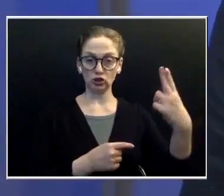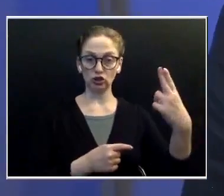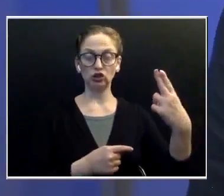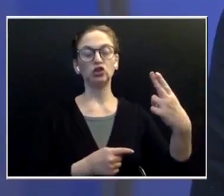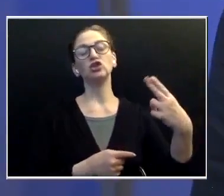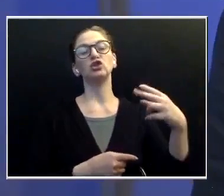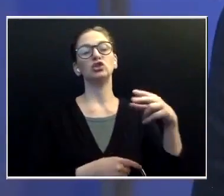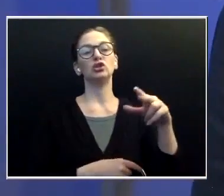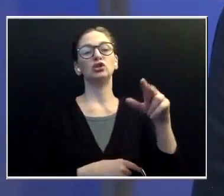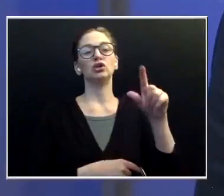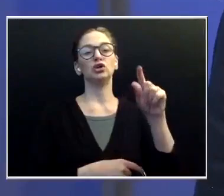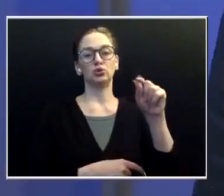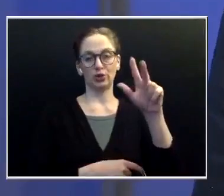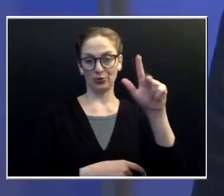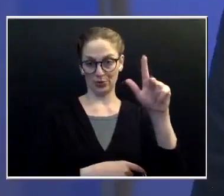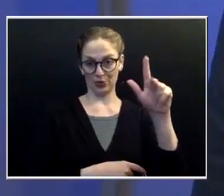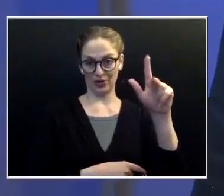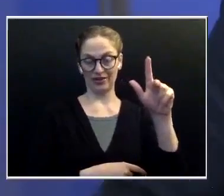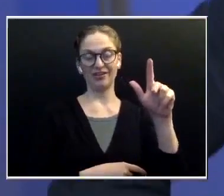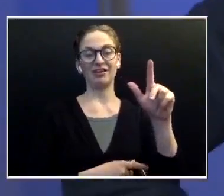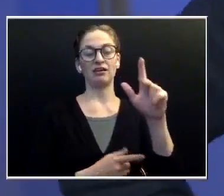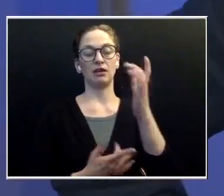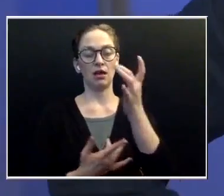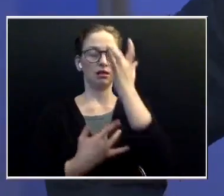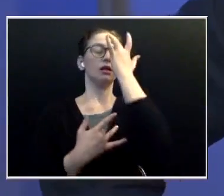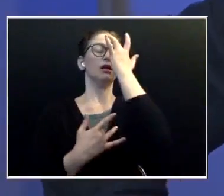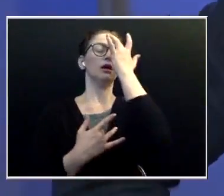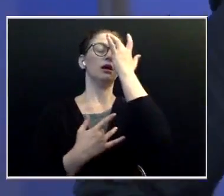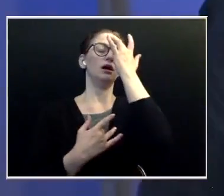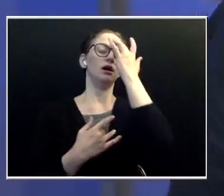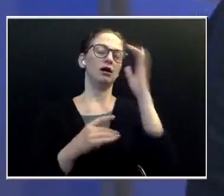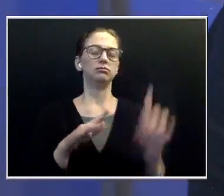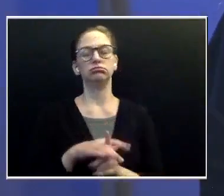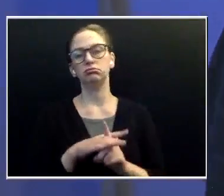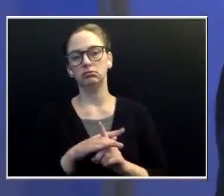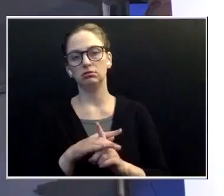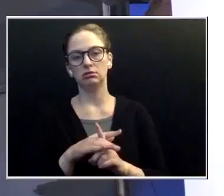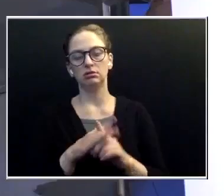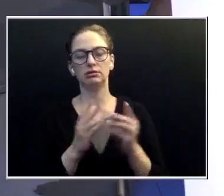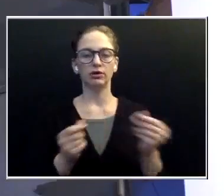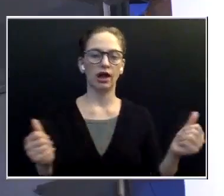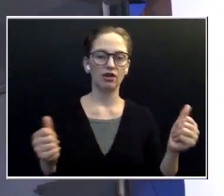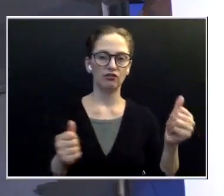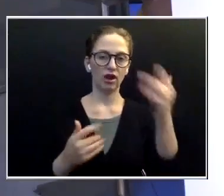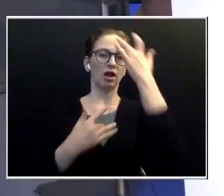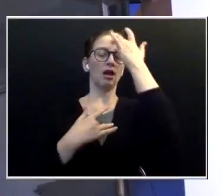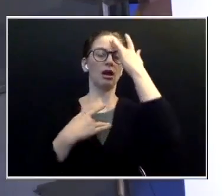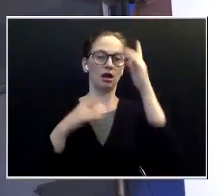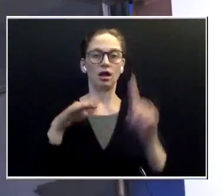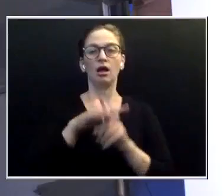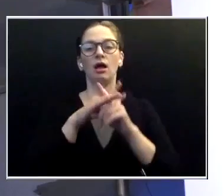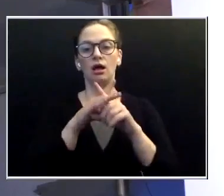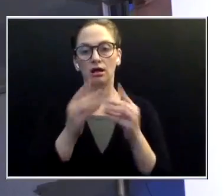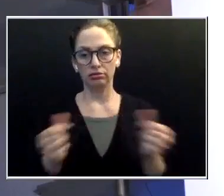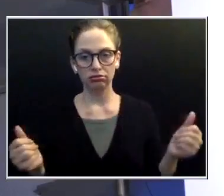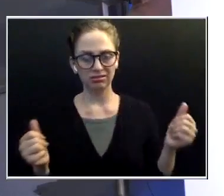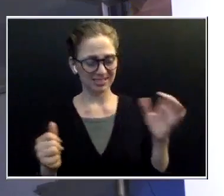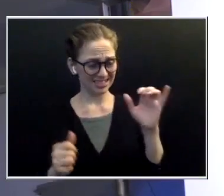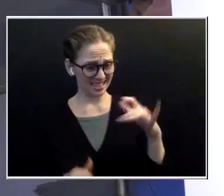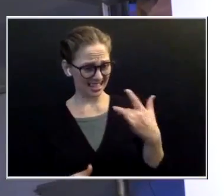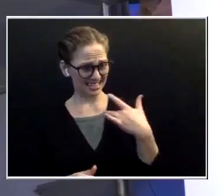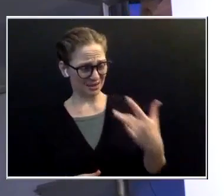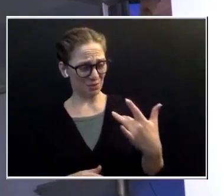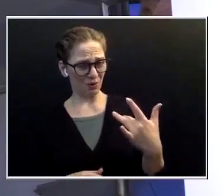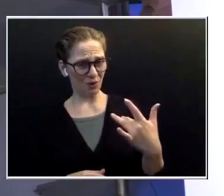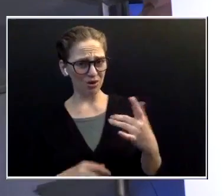and then getting reinfected. Getting sick, recovering, getting reinfected. Dr. Hamda, is that typical to have it just continue to reoccur